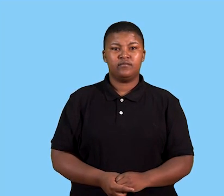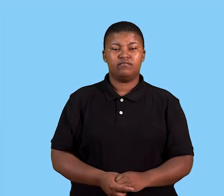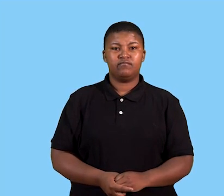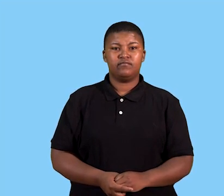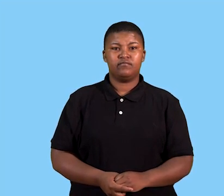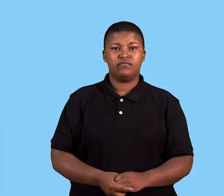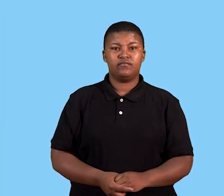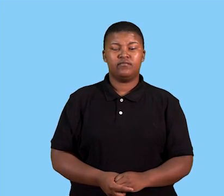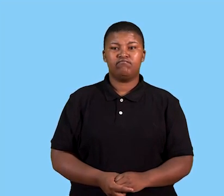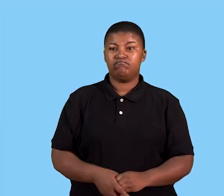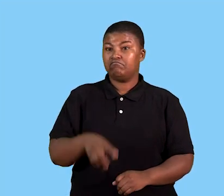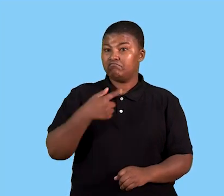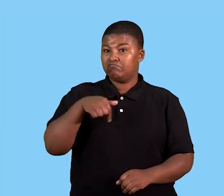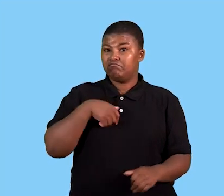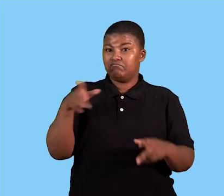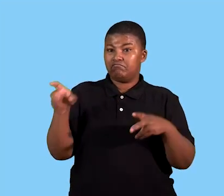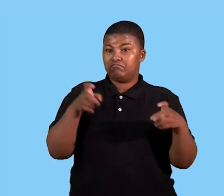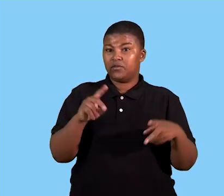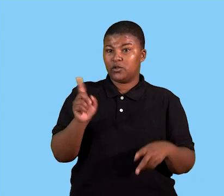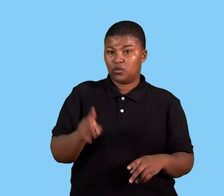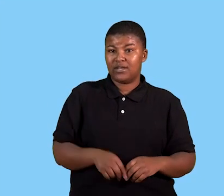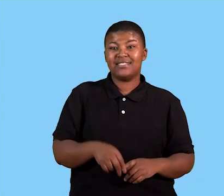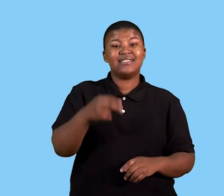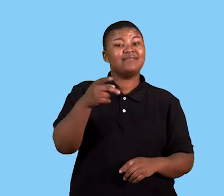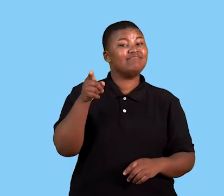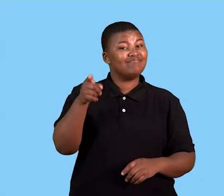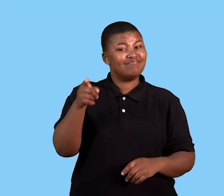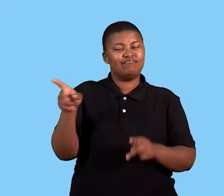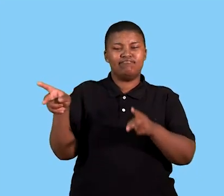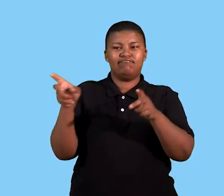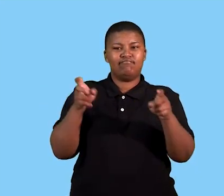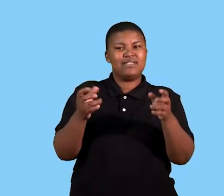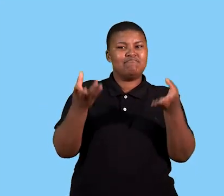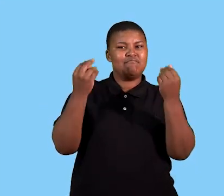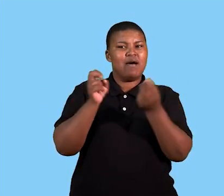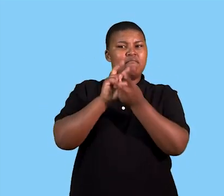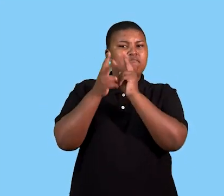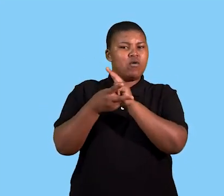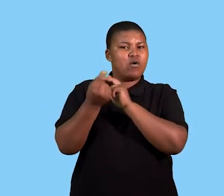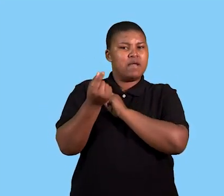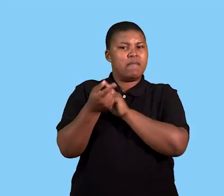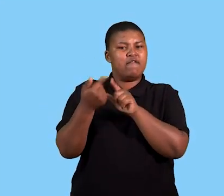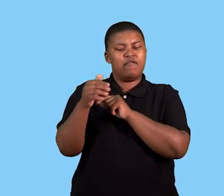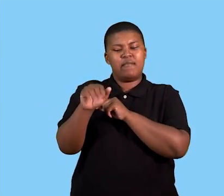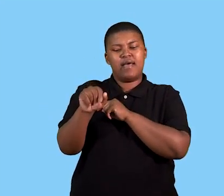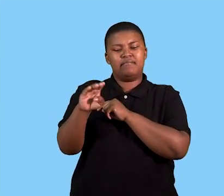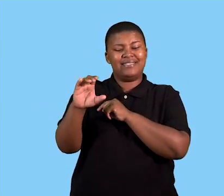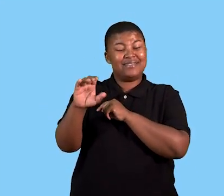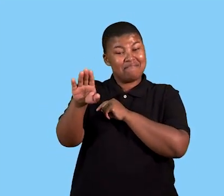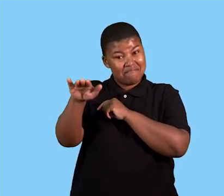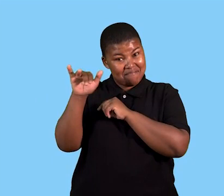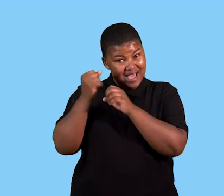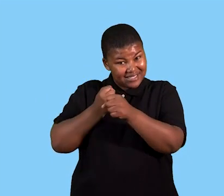our quote be then? Yes, our quote will be, he had to get a loan from ABC